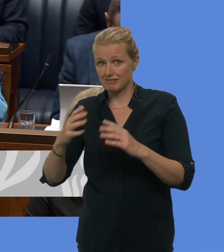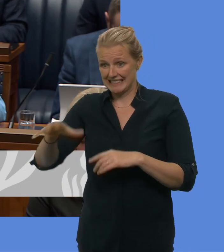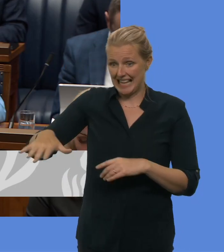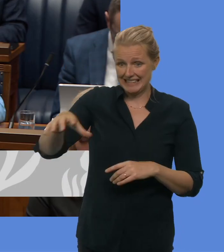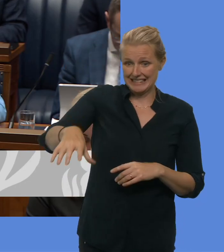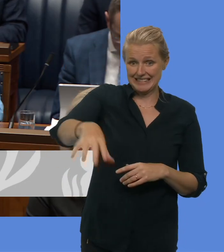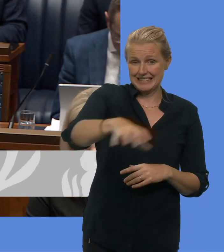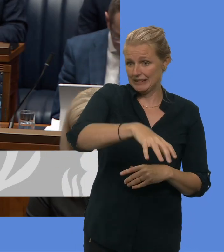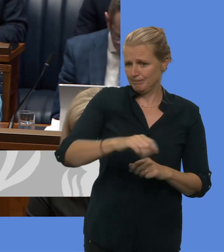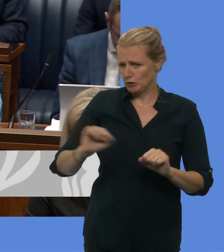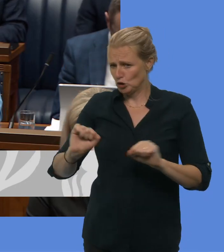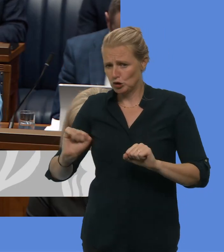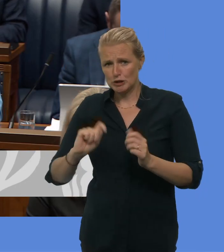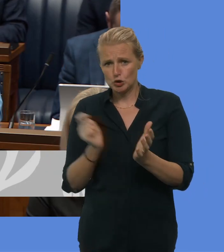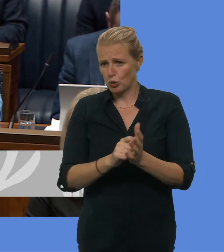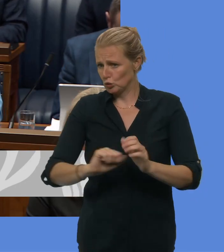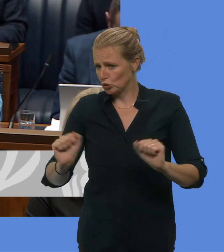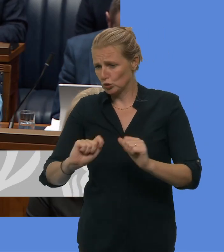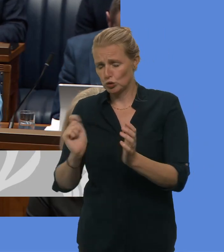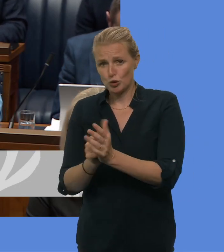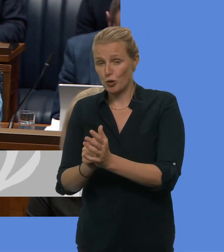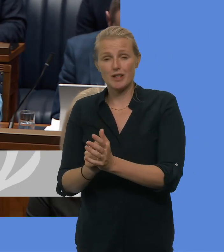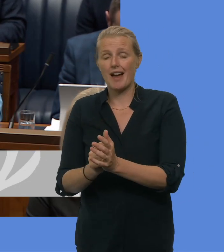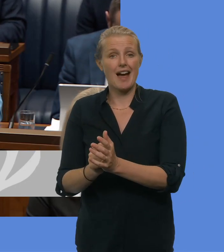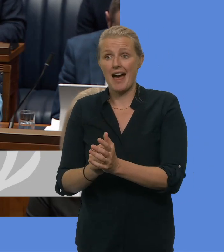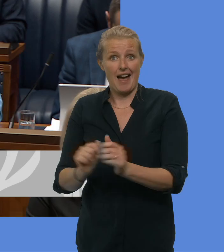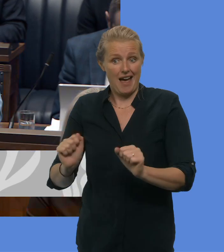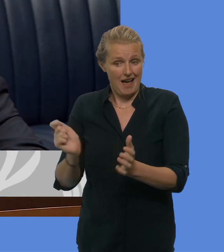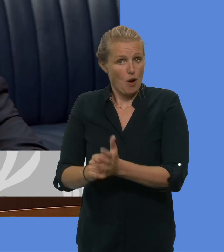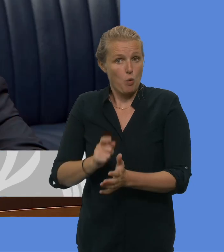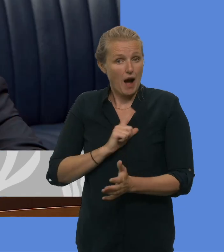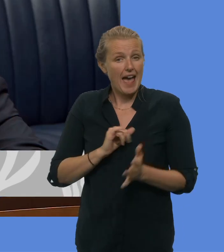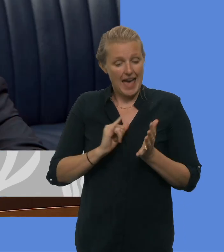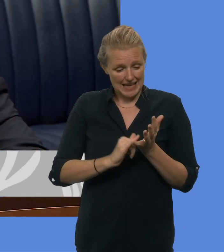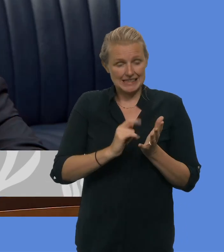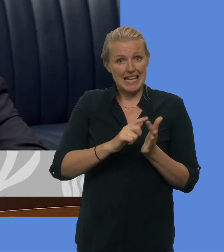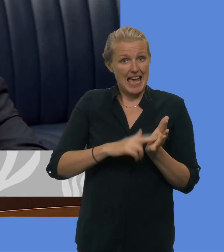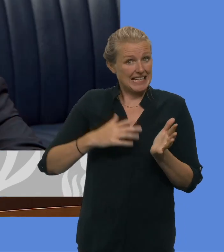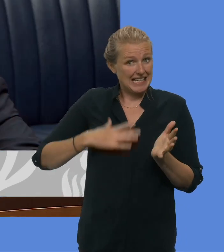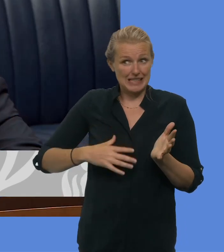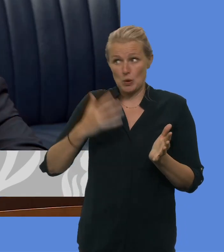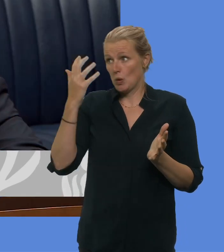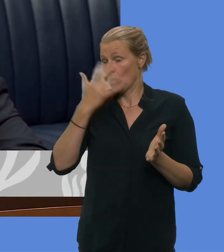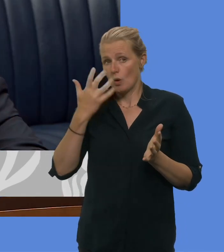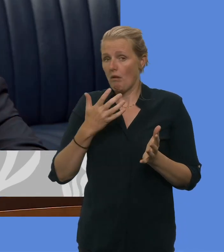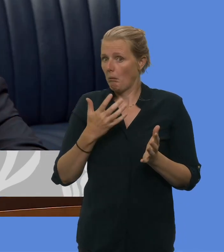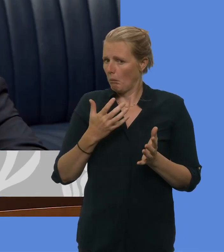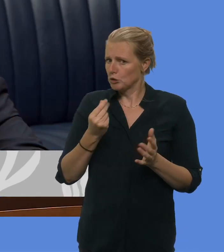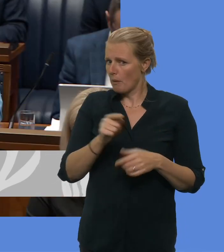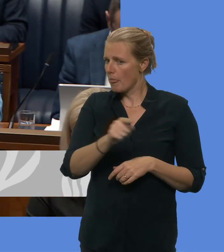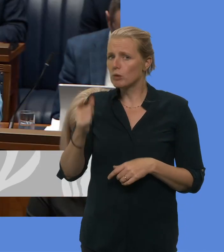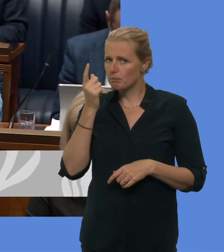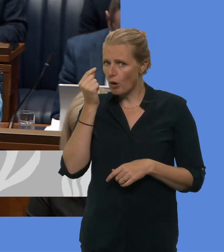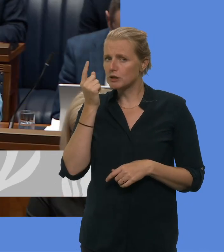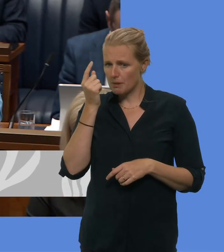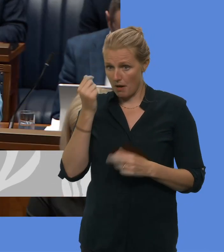for disposal is because of the increasing need around special educational needs and the potential to repurpose some of those